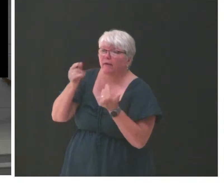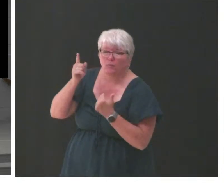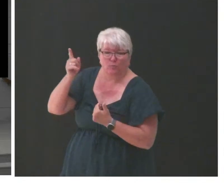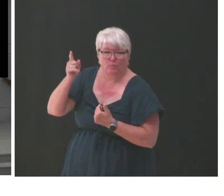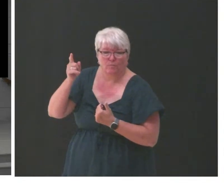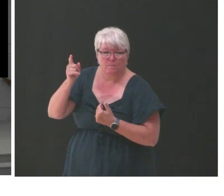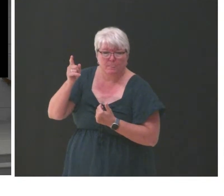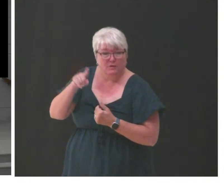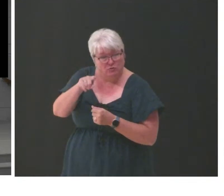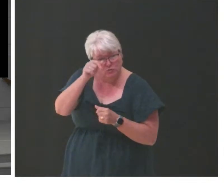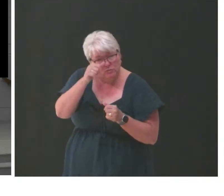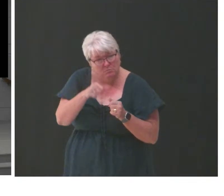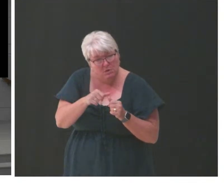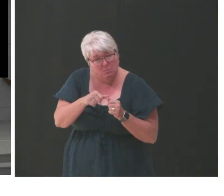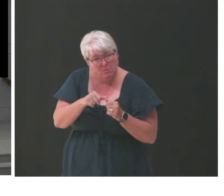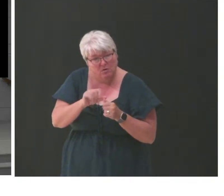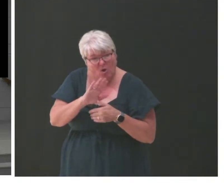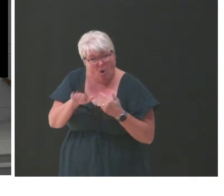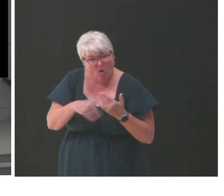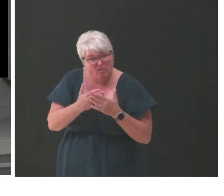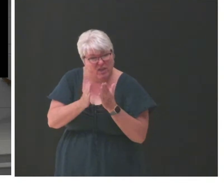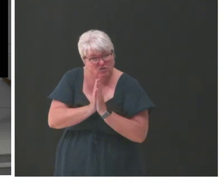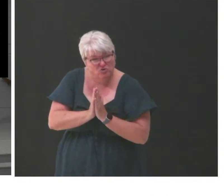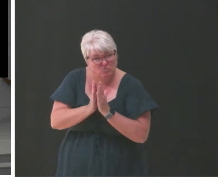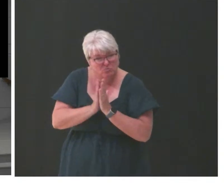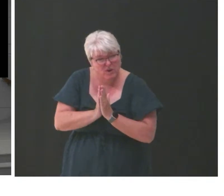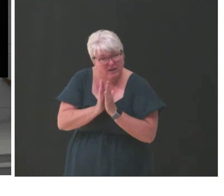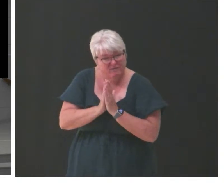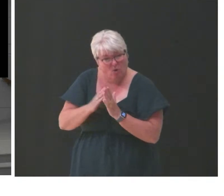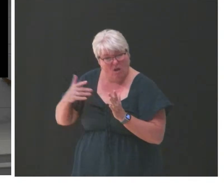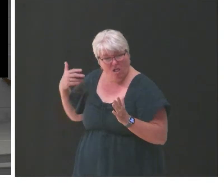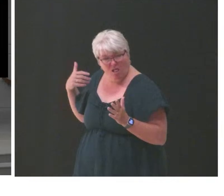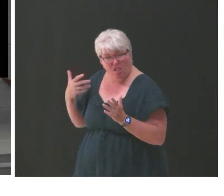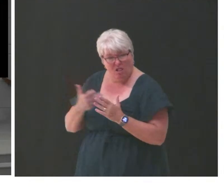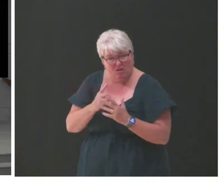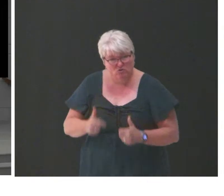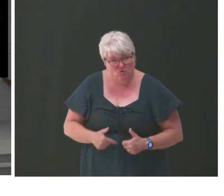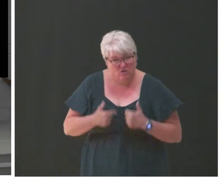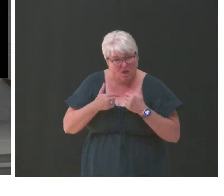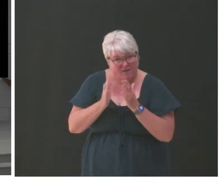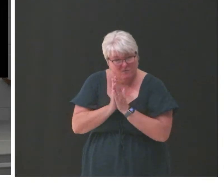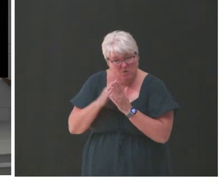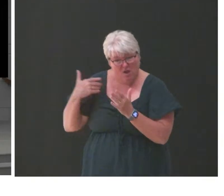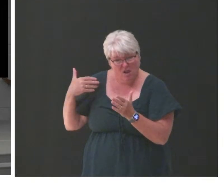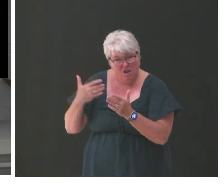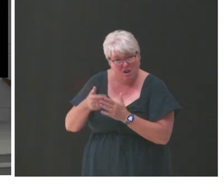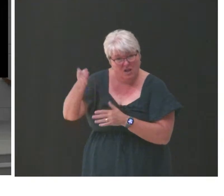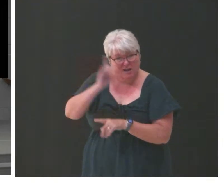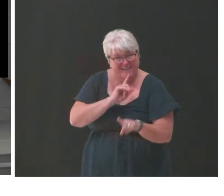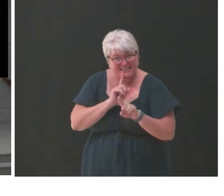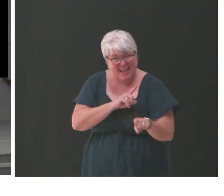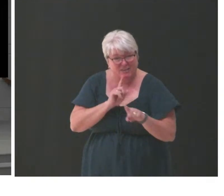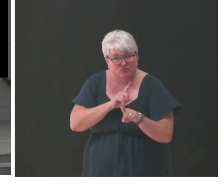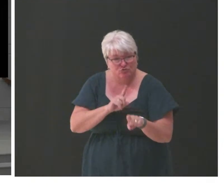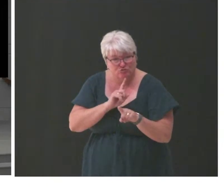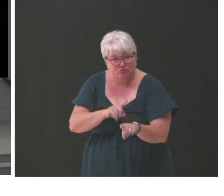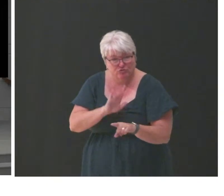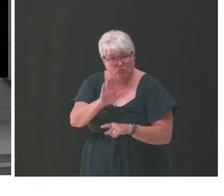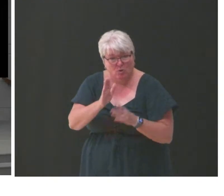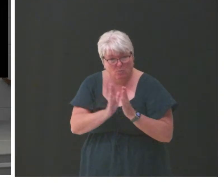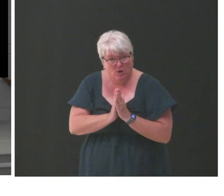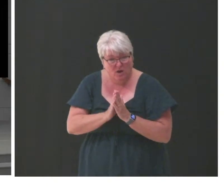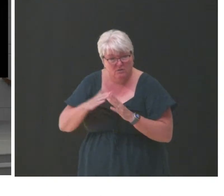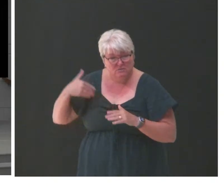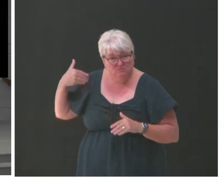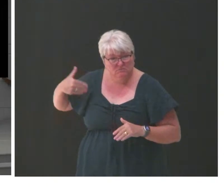you remember all the things you've prayed for throughout your life and how God has answered those prayers?